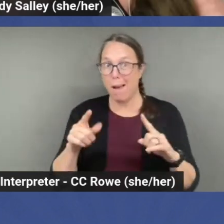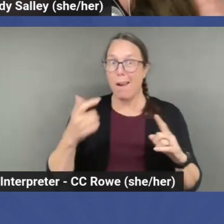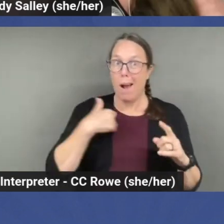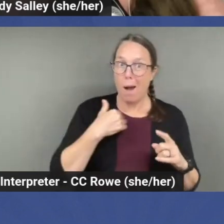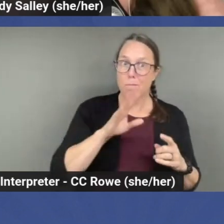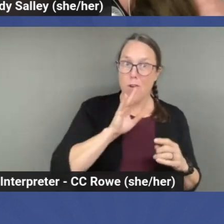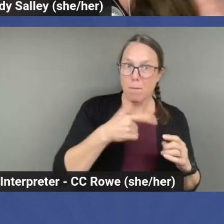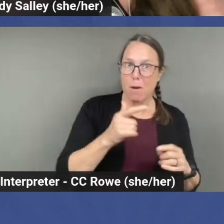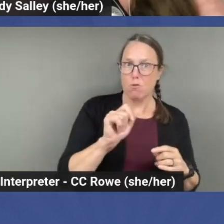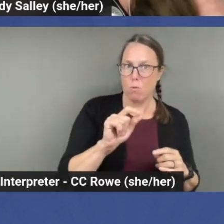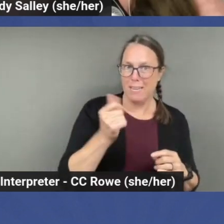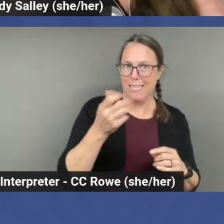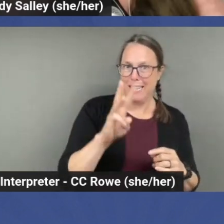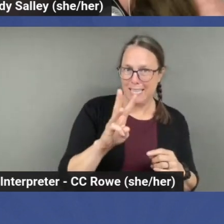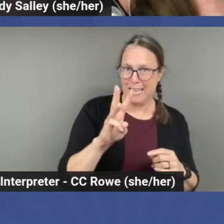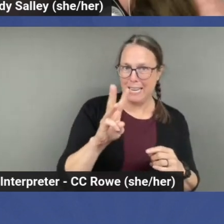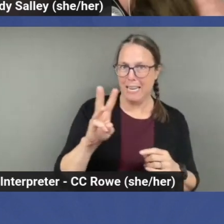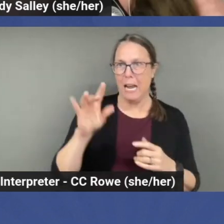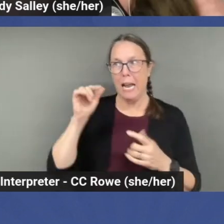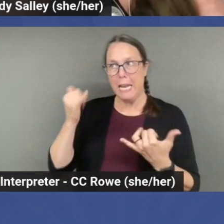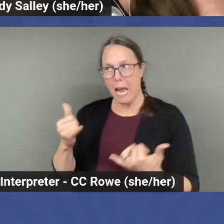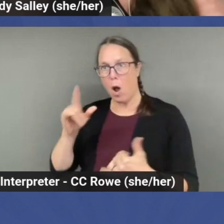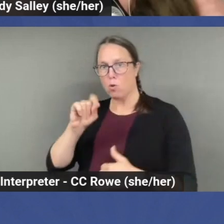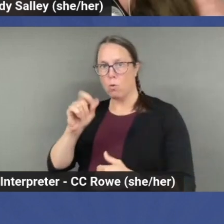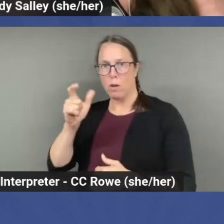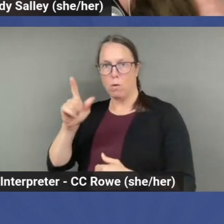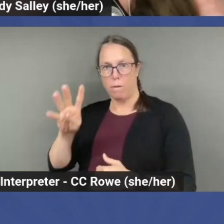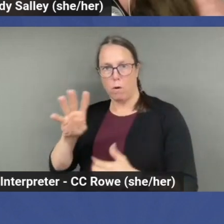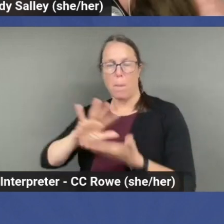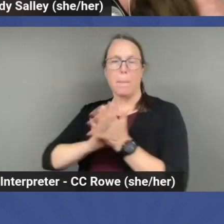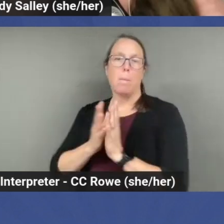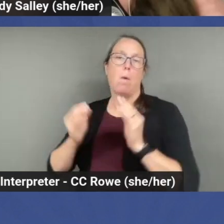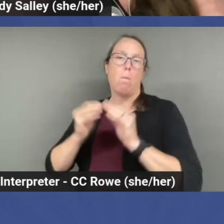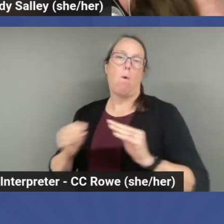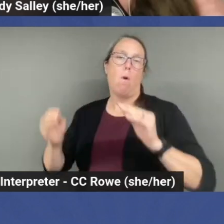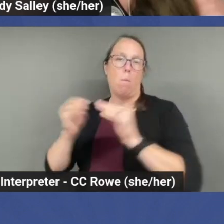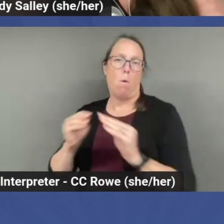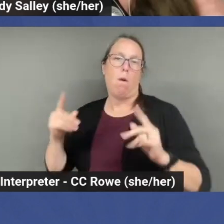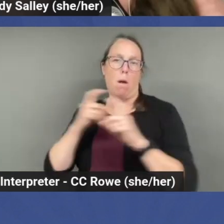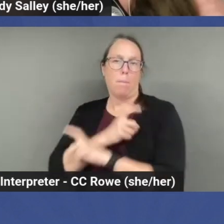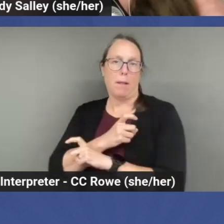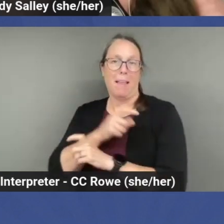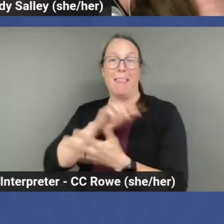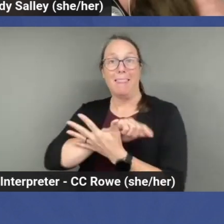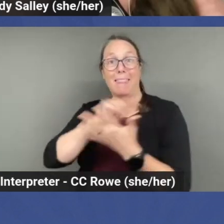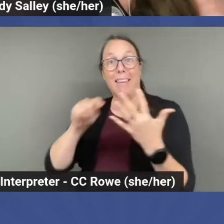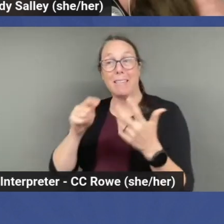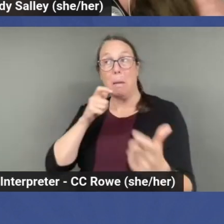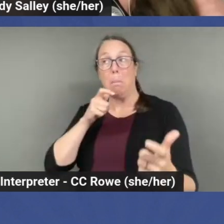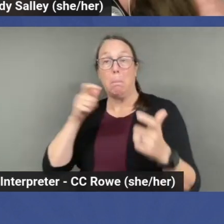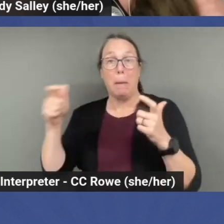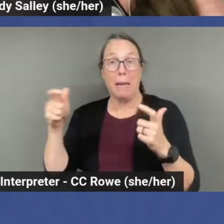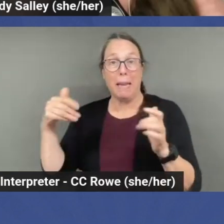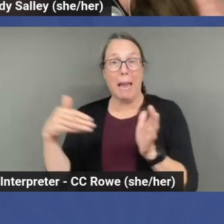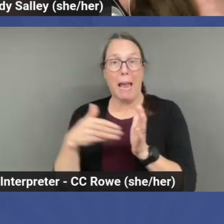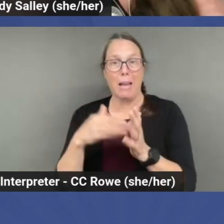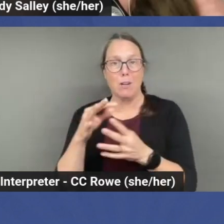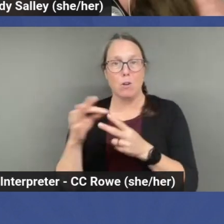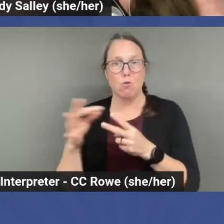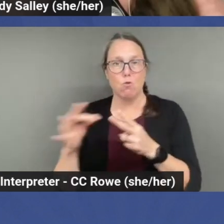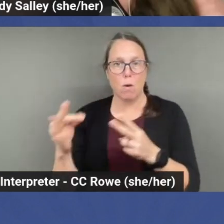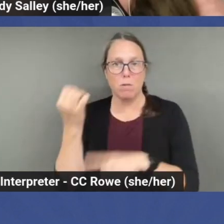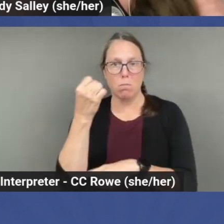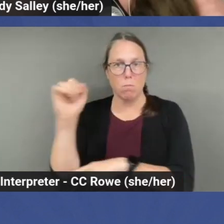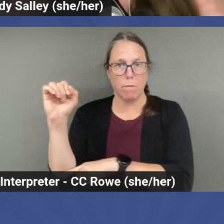it's becoming more and more complicated. Like besides the anti-choice movements that they would like to ban abortion, it's also related to